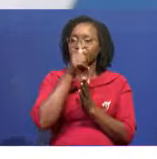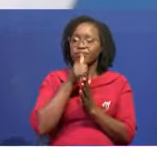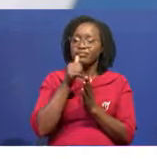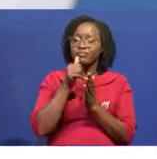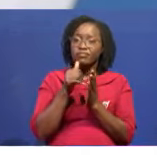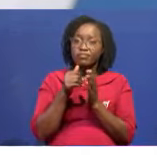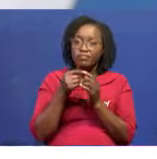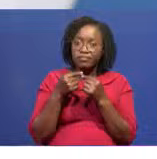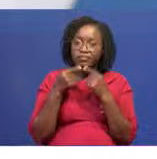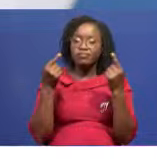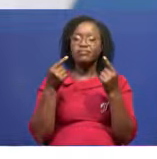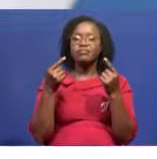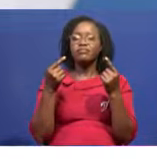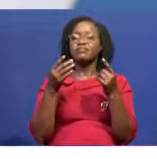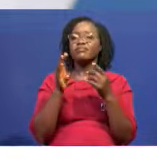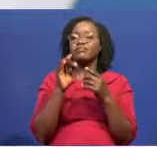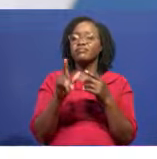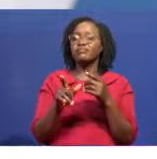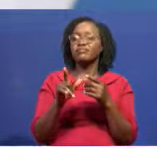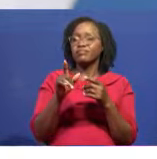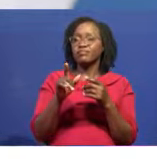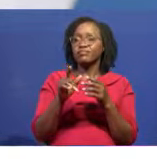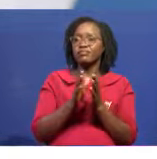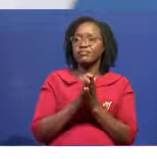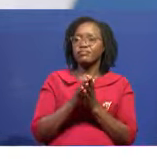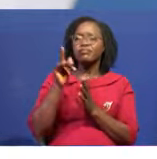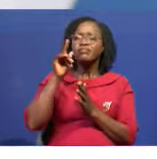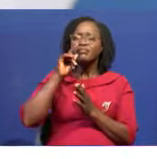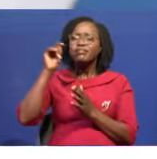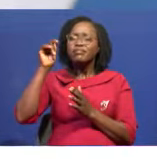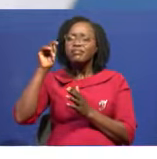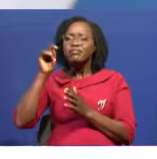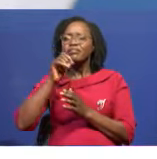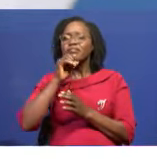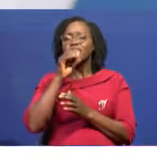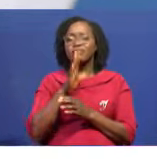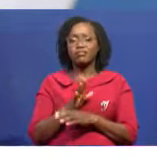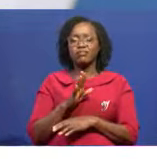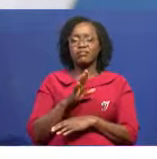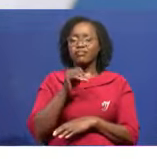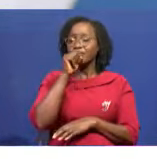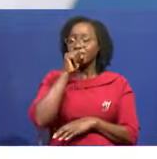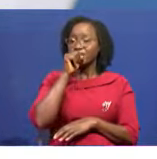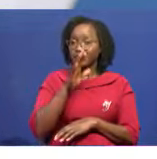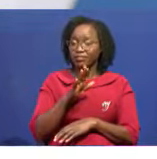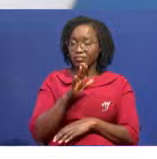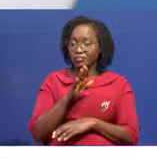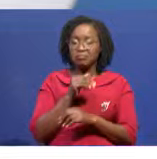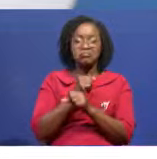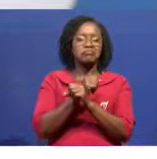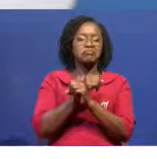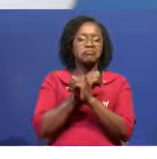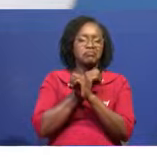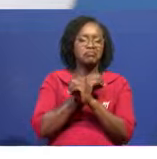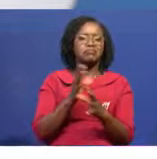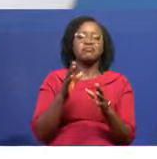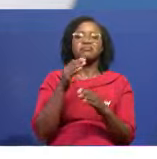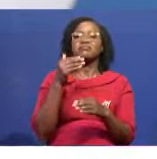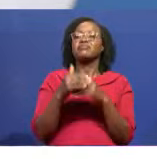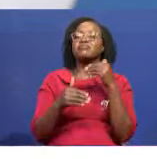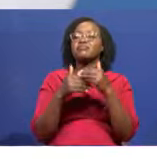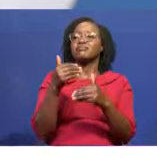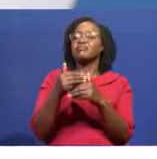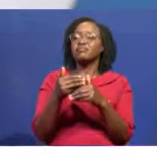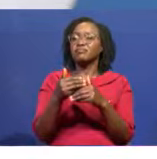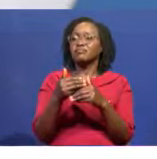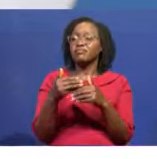of whistleblowers, I would say, would want to come to the Ombudsman's office, but the protection is not there in terms of structure, in terms